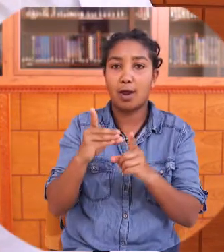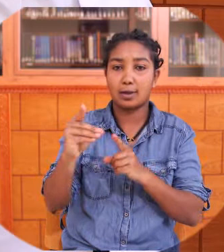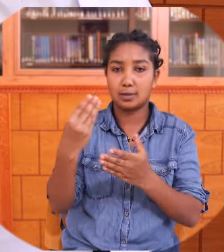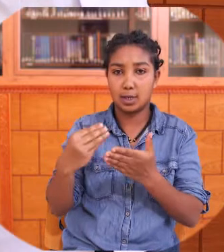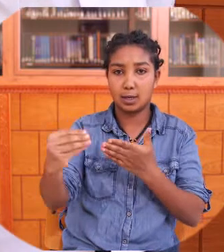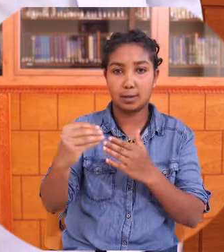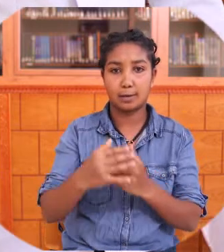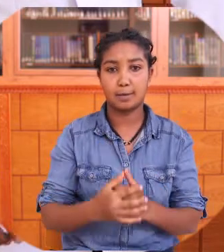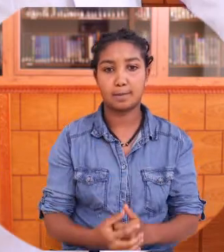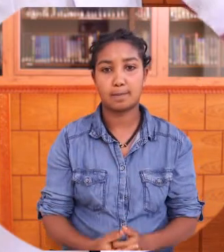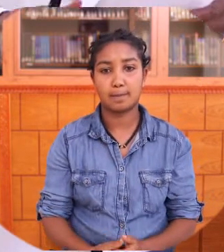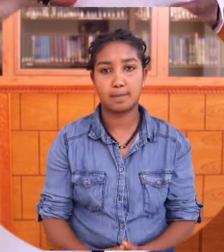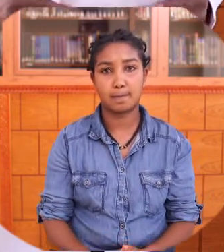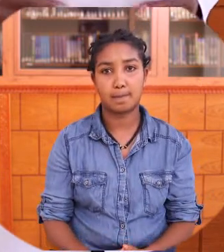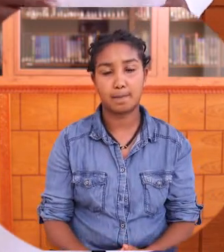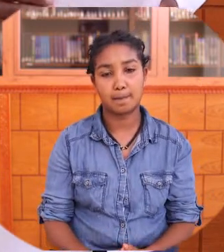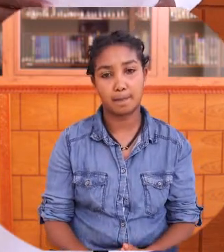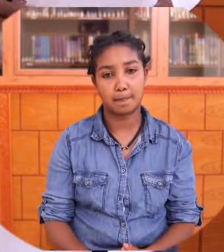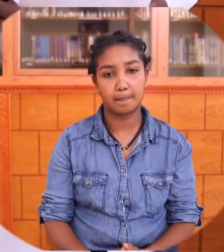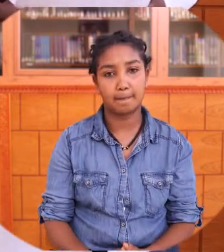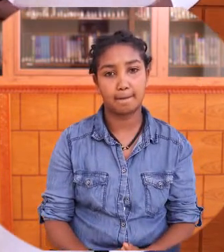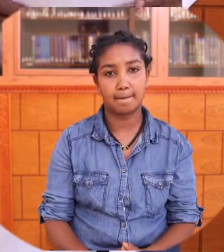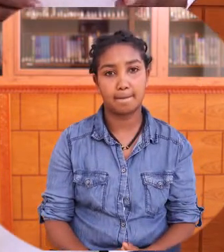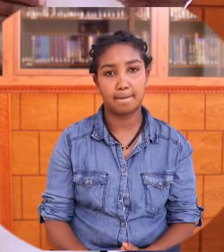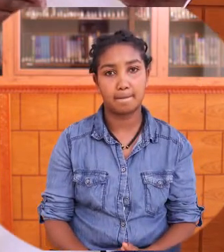selling and obtain the money.